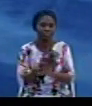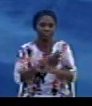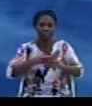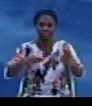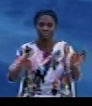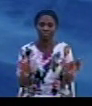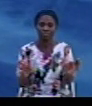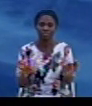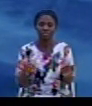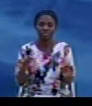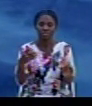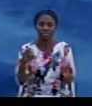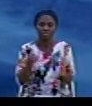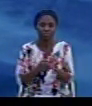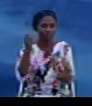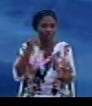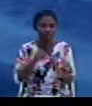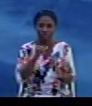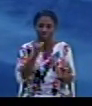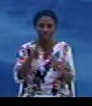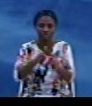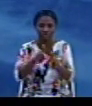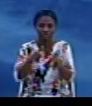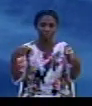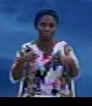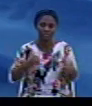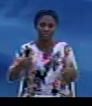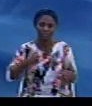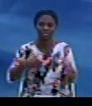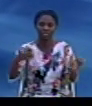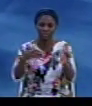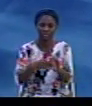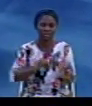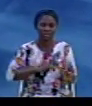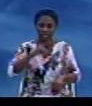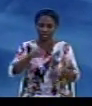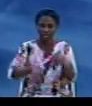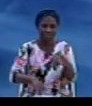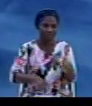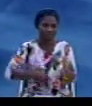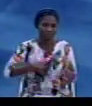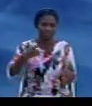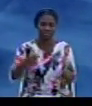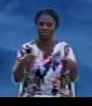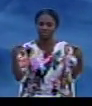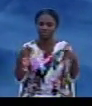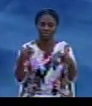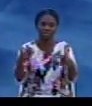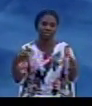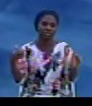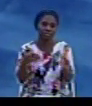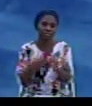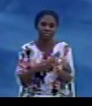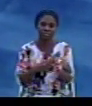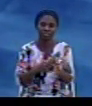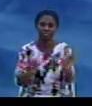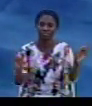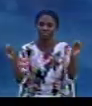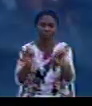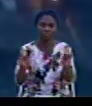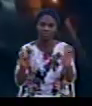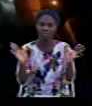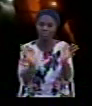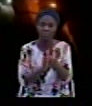paining me again. I can't feel the peppery place again. I can't feel the pain again at all. Praise the Lord!